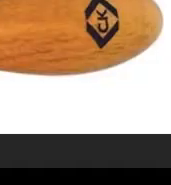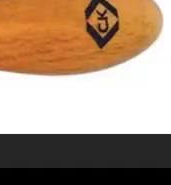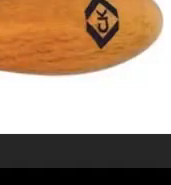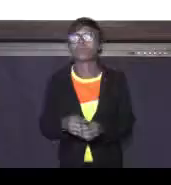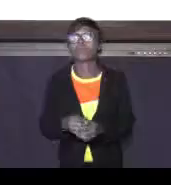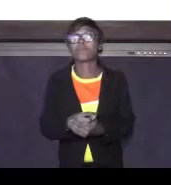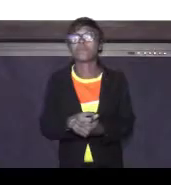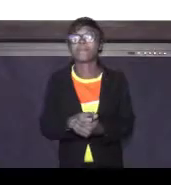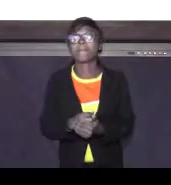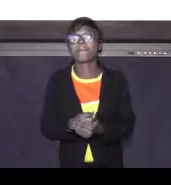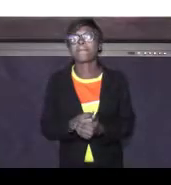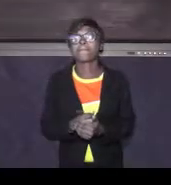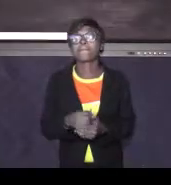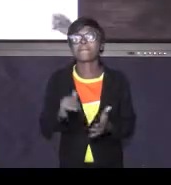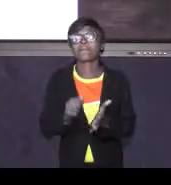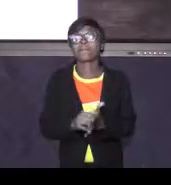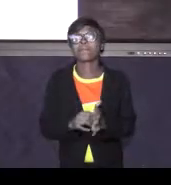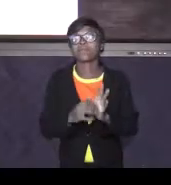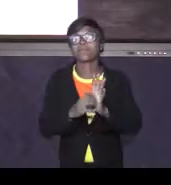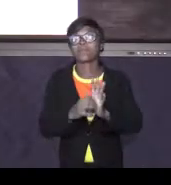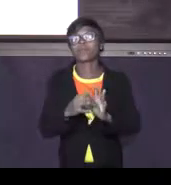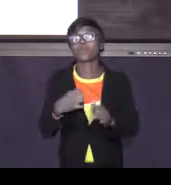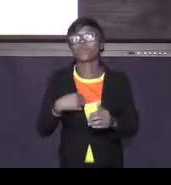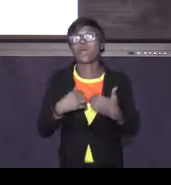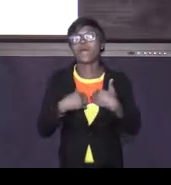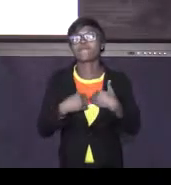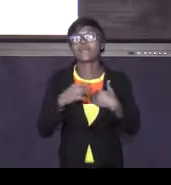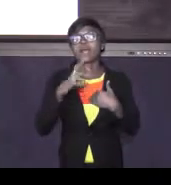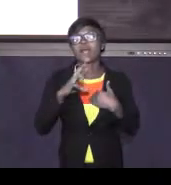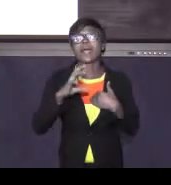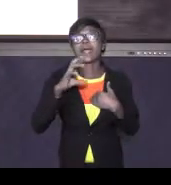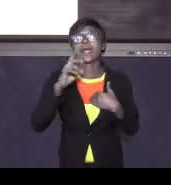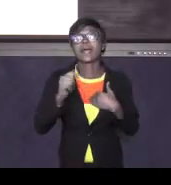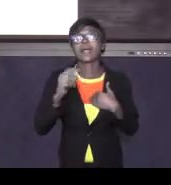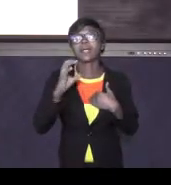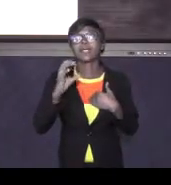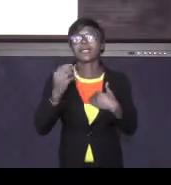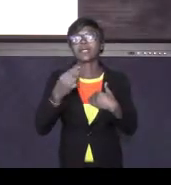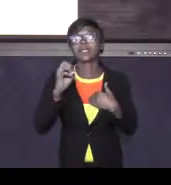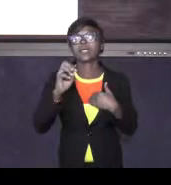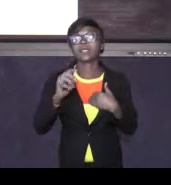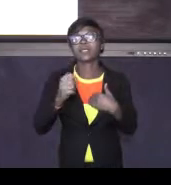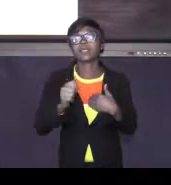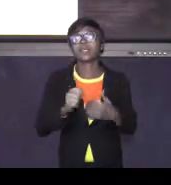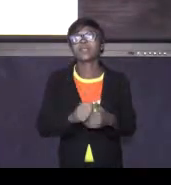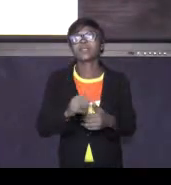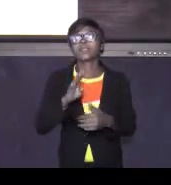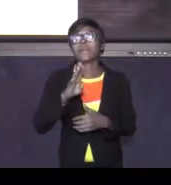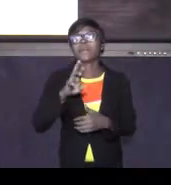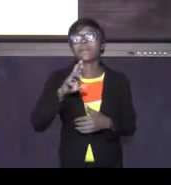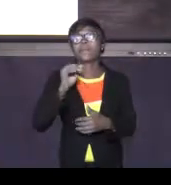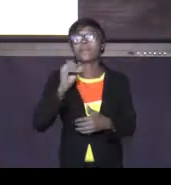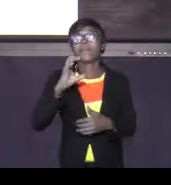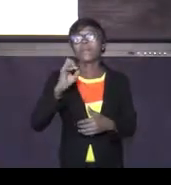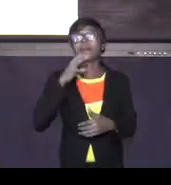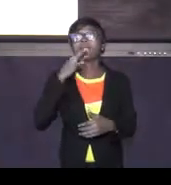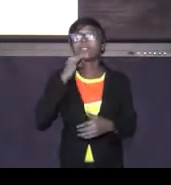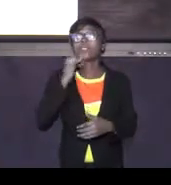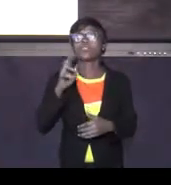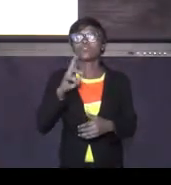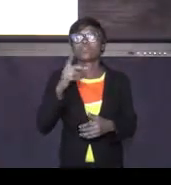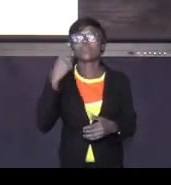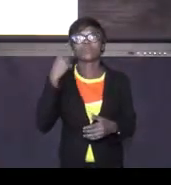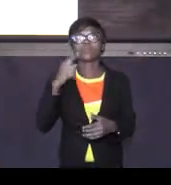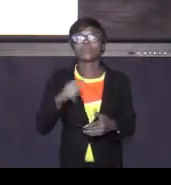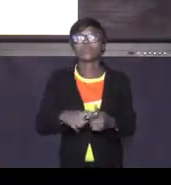That's bradawl. That's one of the examples of boring tool. We also have a ratchet brace. Say that. Ratchet